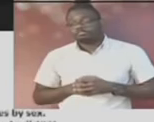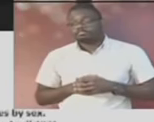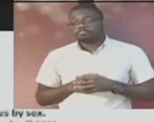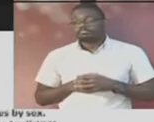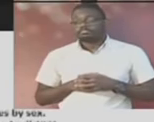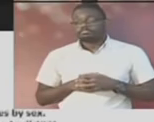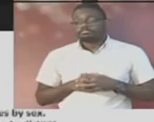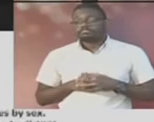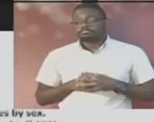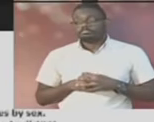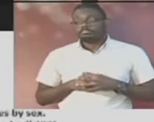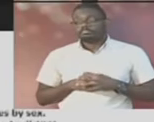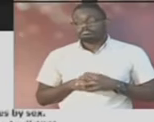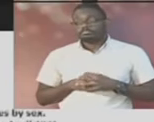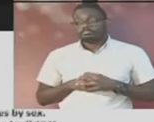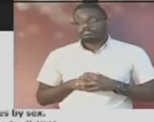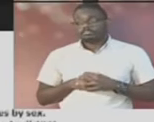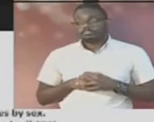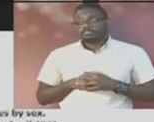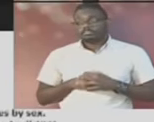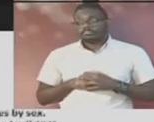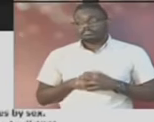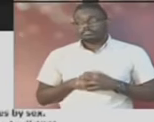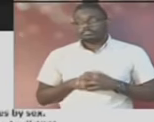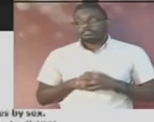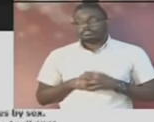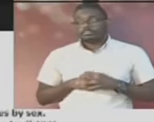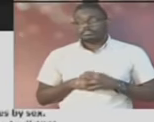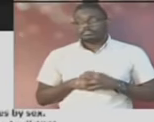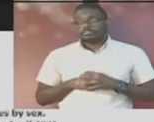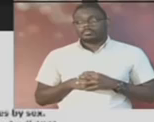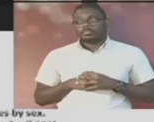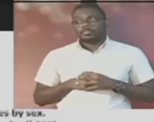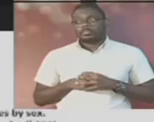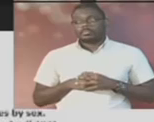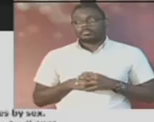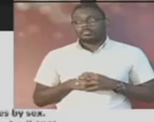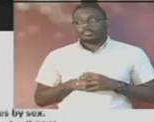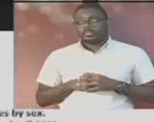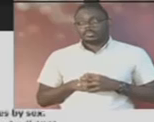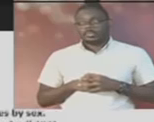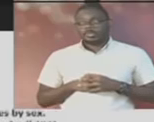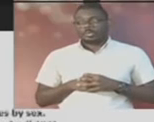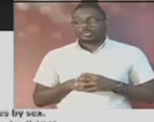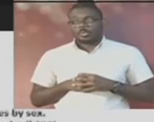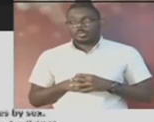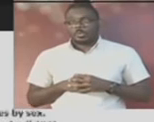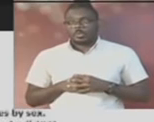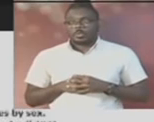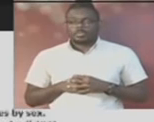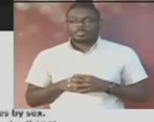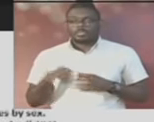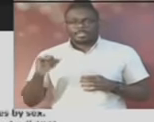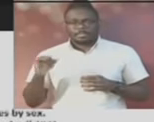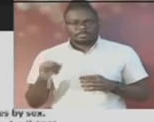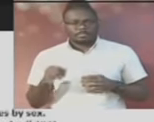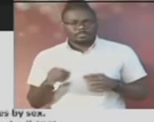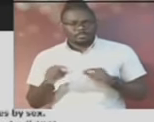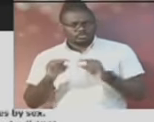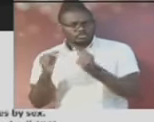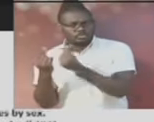50% male, 50% female, more or less, with the same age groups being affected. In fact, slightly more people in